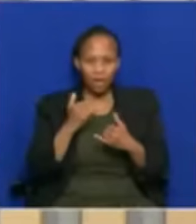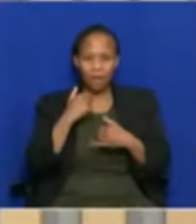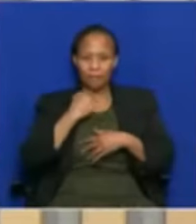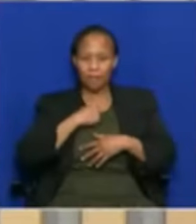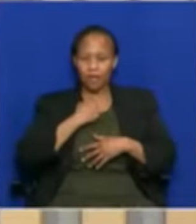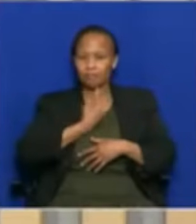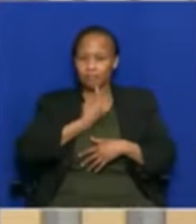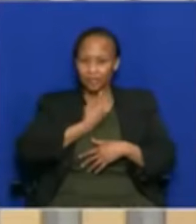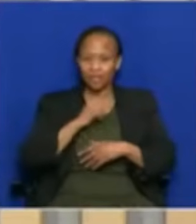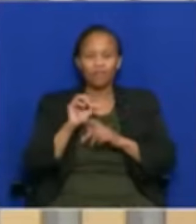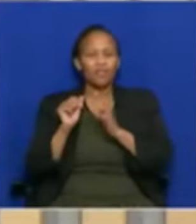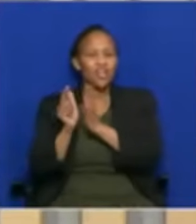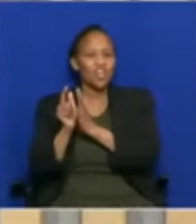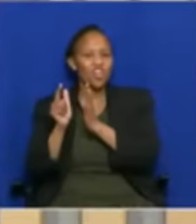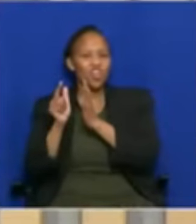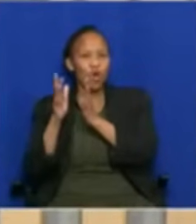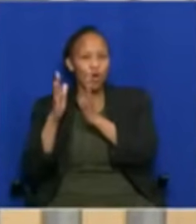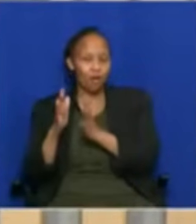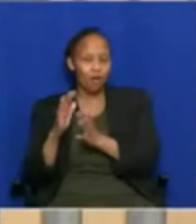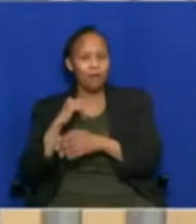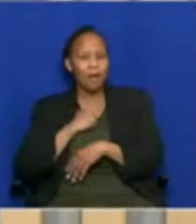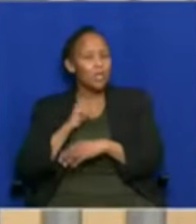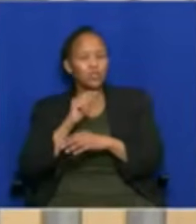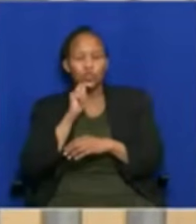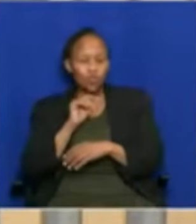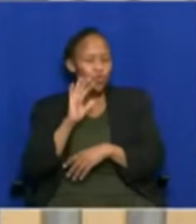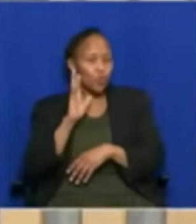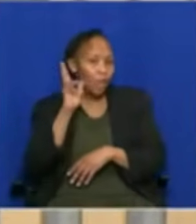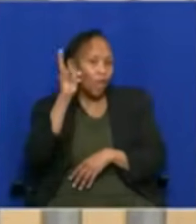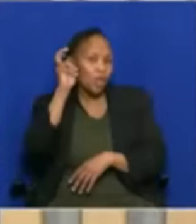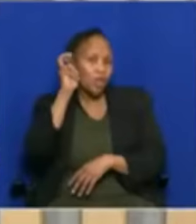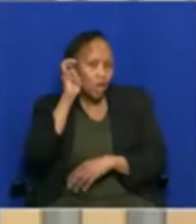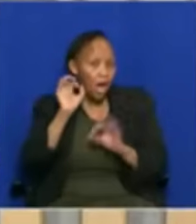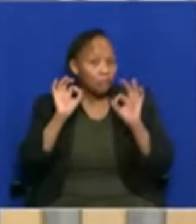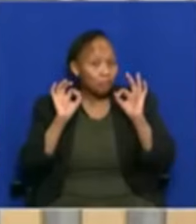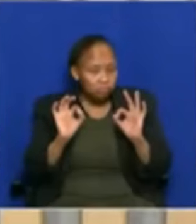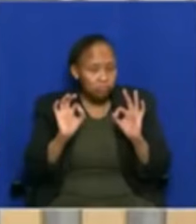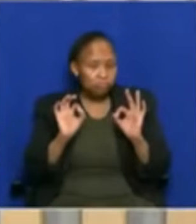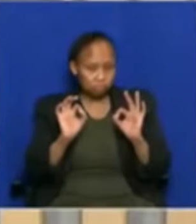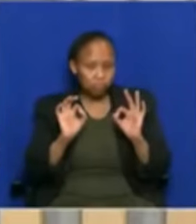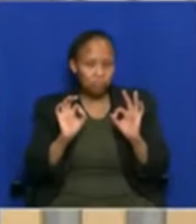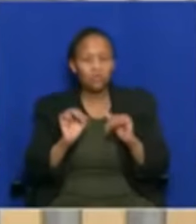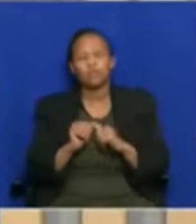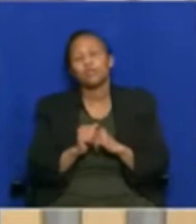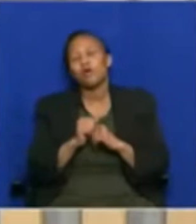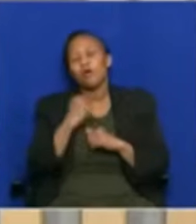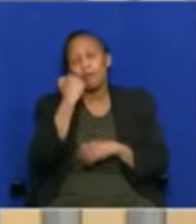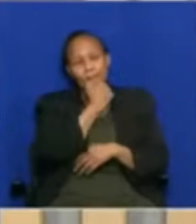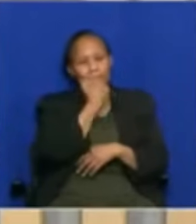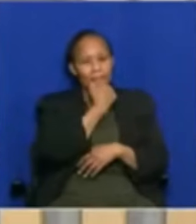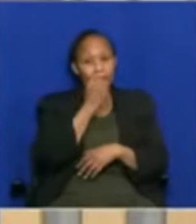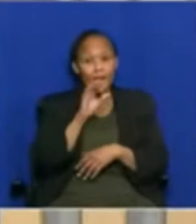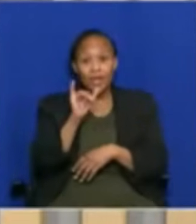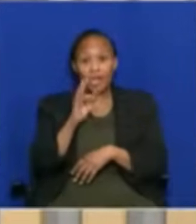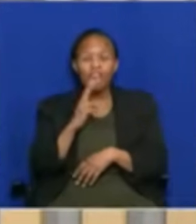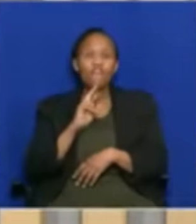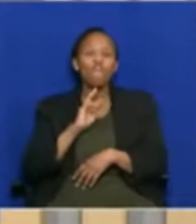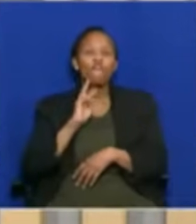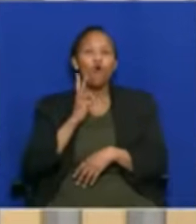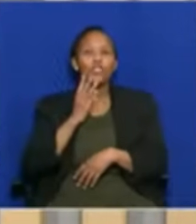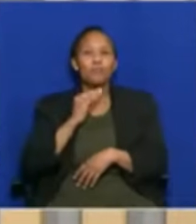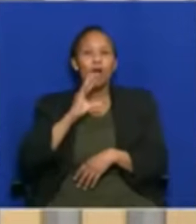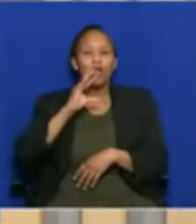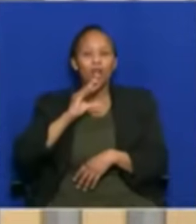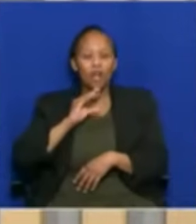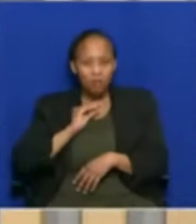hear properly. No, I do apologize. Please indicate each time my voice drops too low. I apologize for that. Thanks. Thank you, Chair. I think we